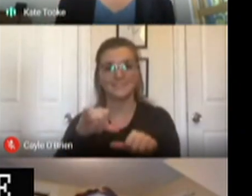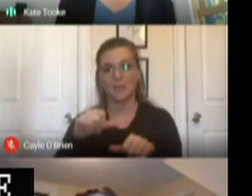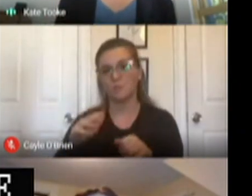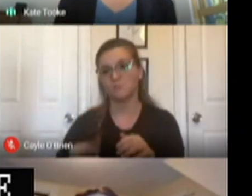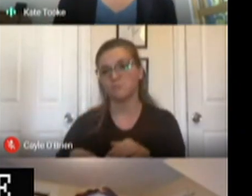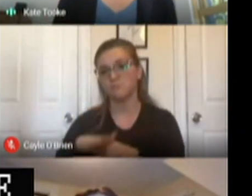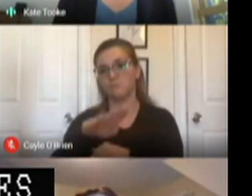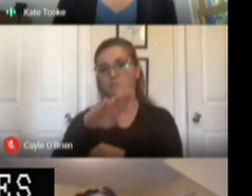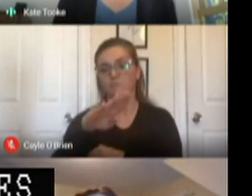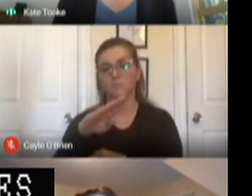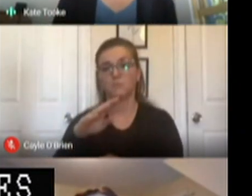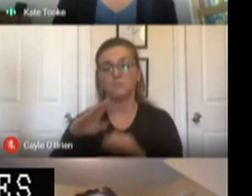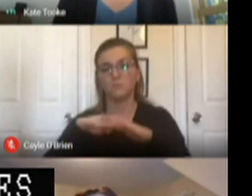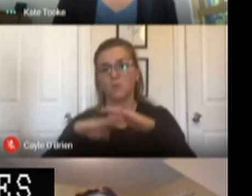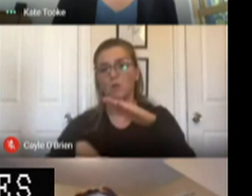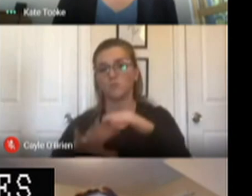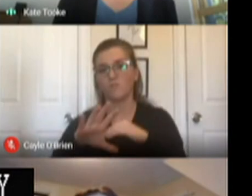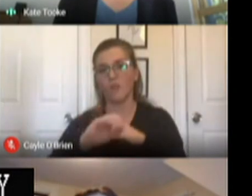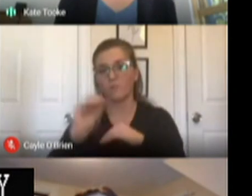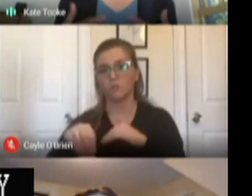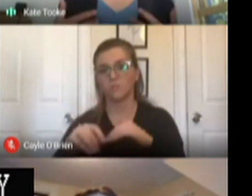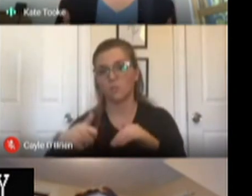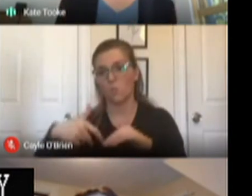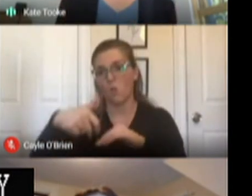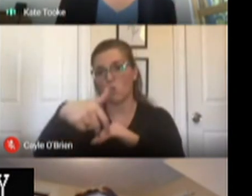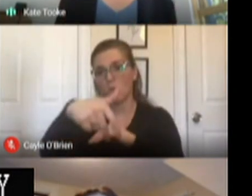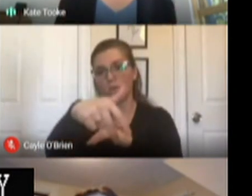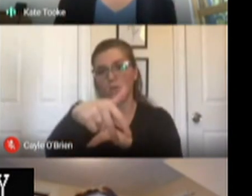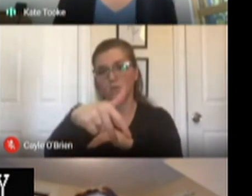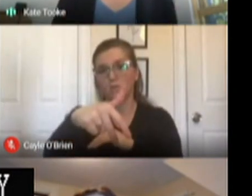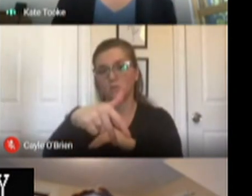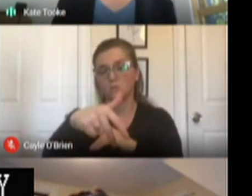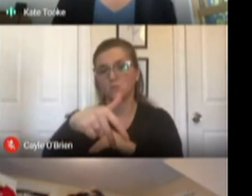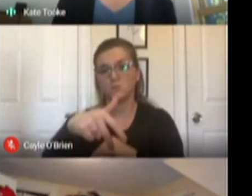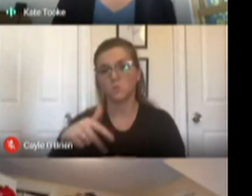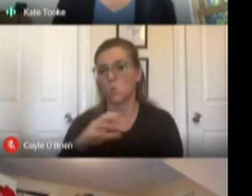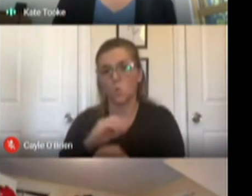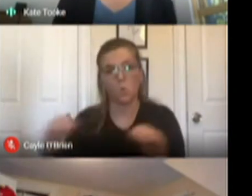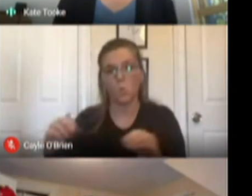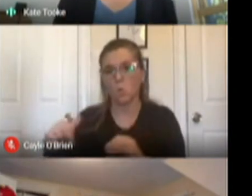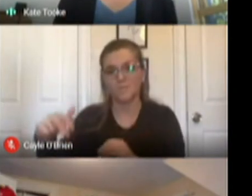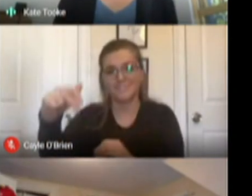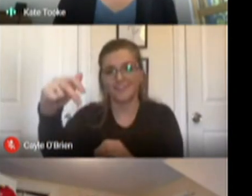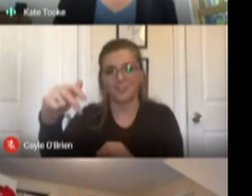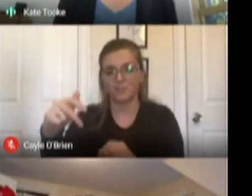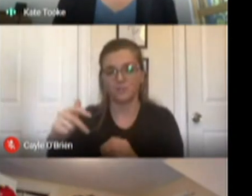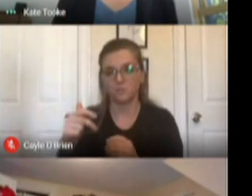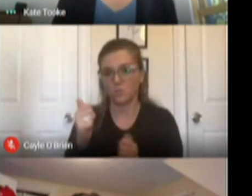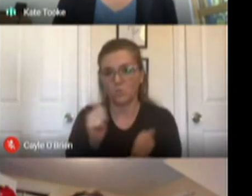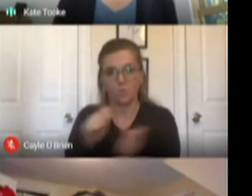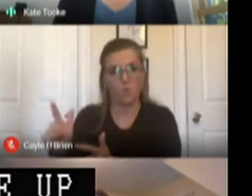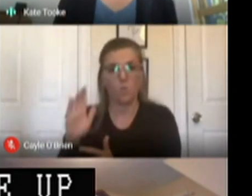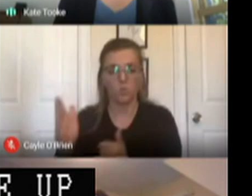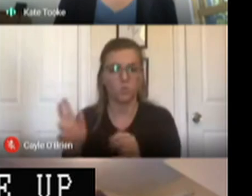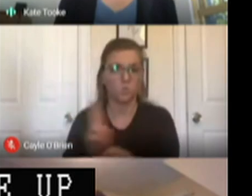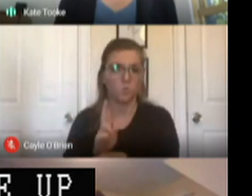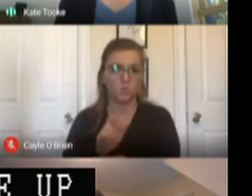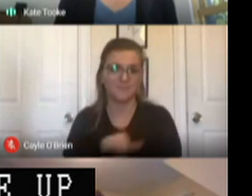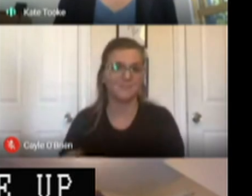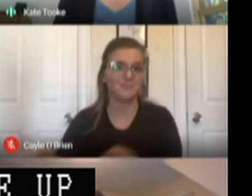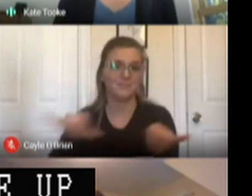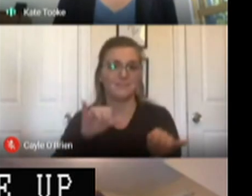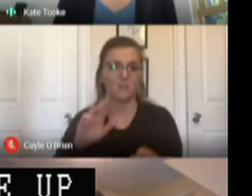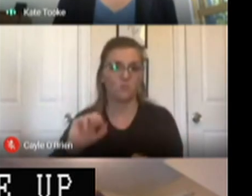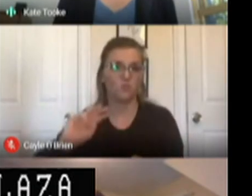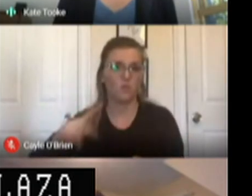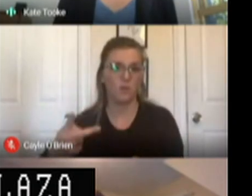walkway that is less than 5%. So that most intuitive route up into the main part of the plaza is one that